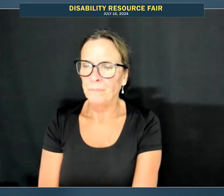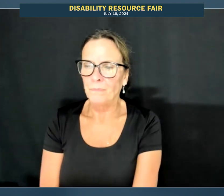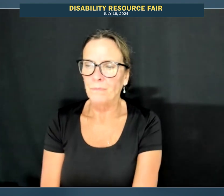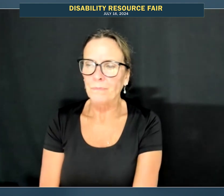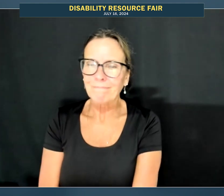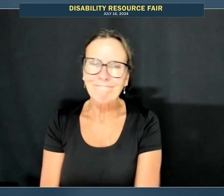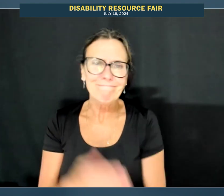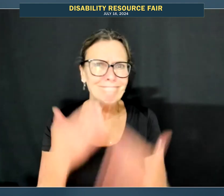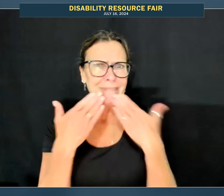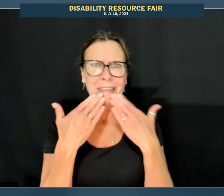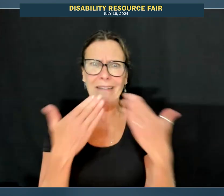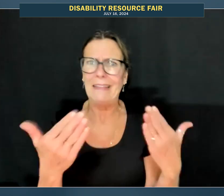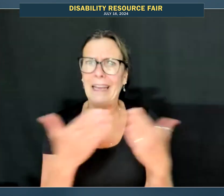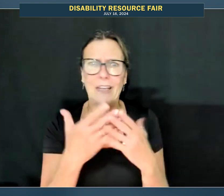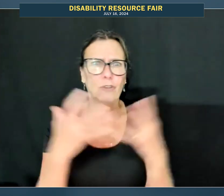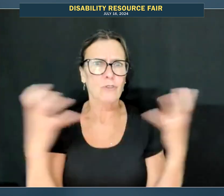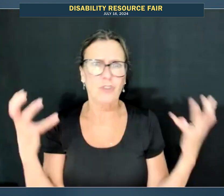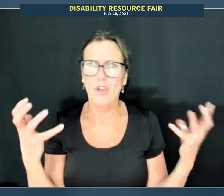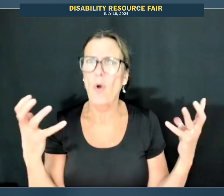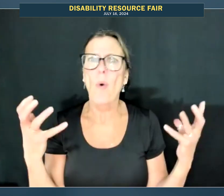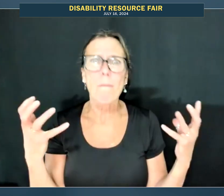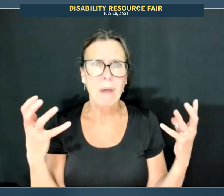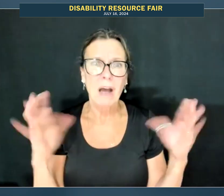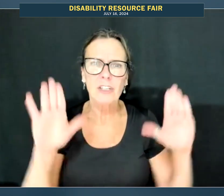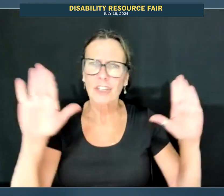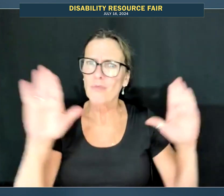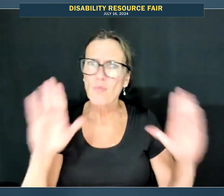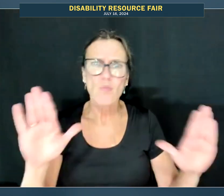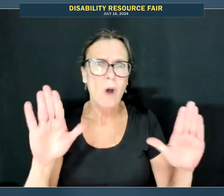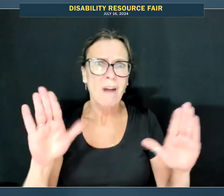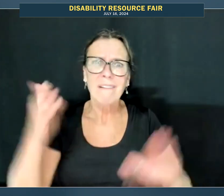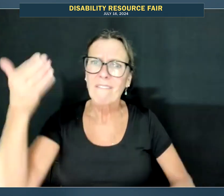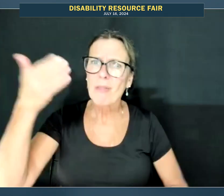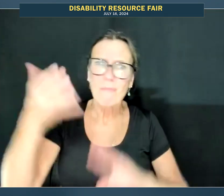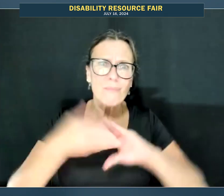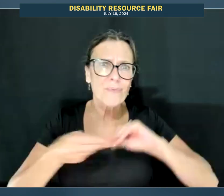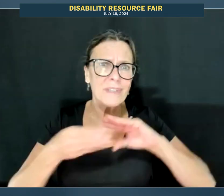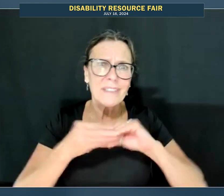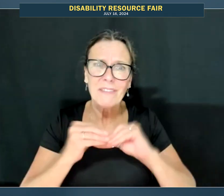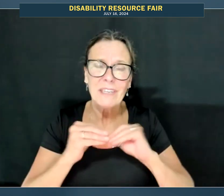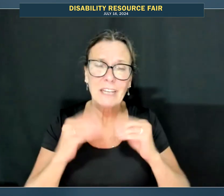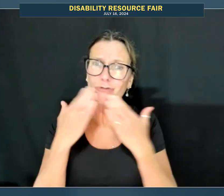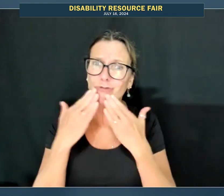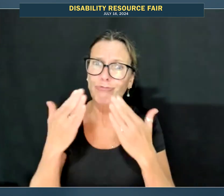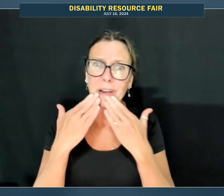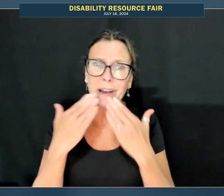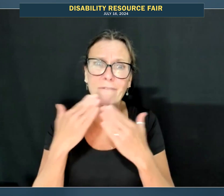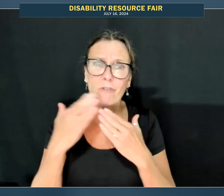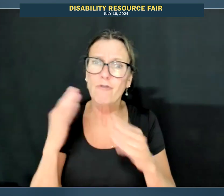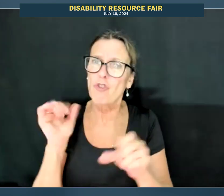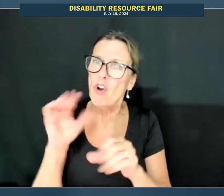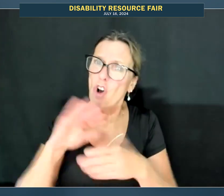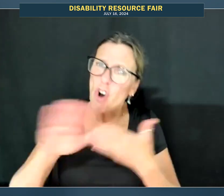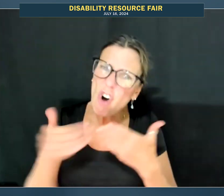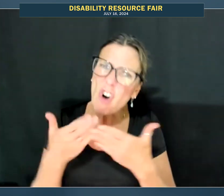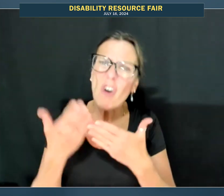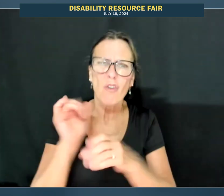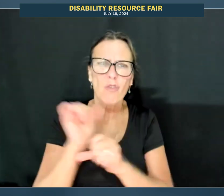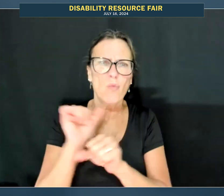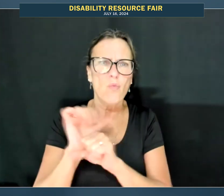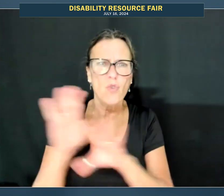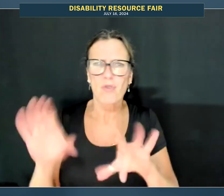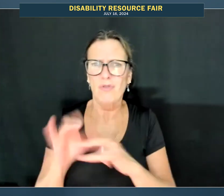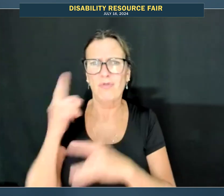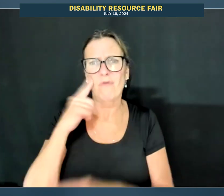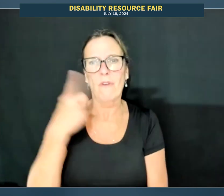Thank you so much for that, Christos. Wonderful presentation. We're very, very grateful to you for all the work that you do for us. Thank